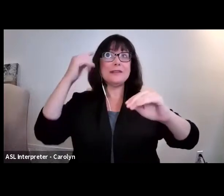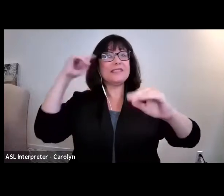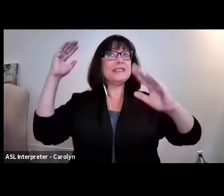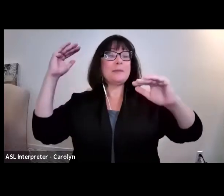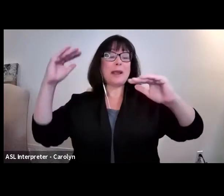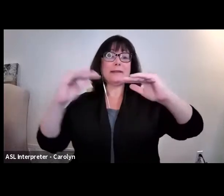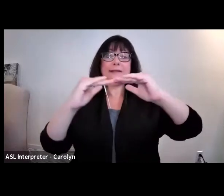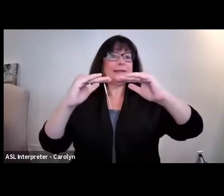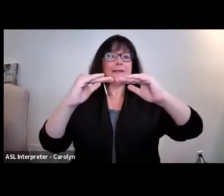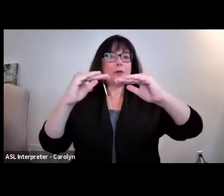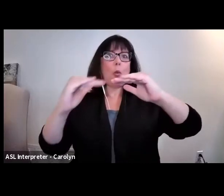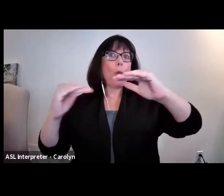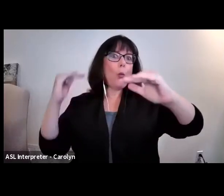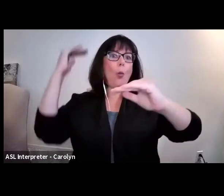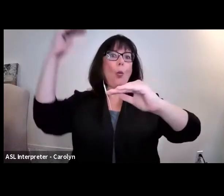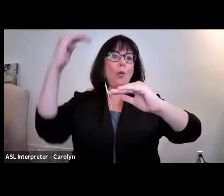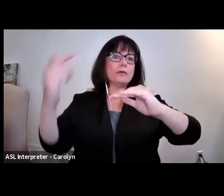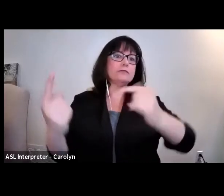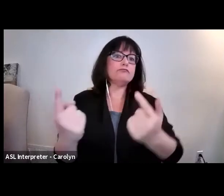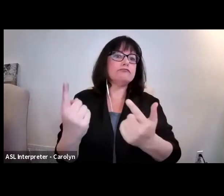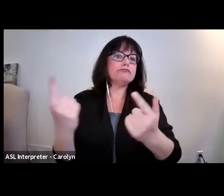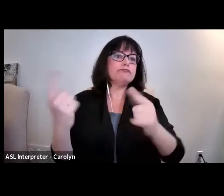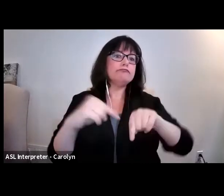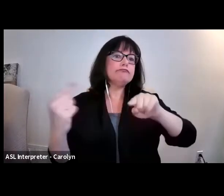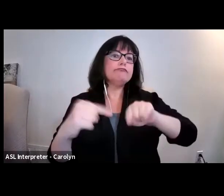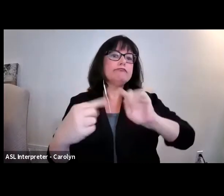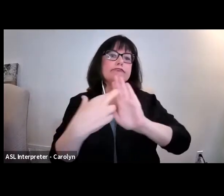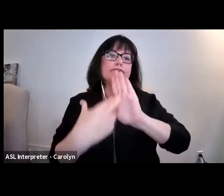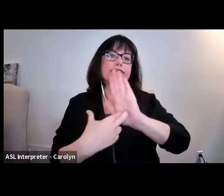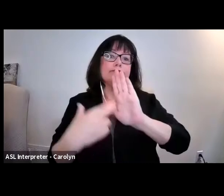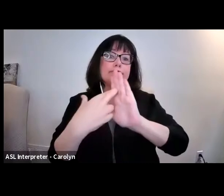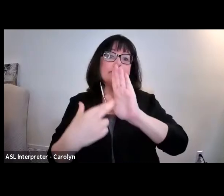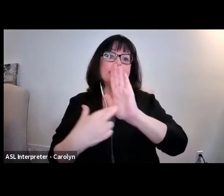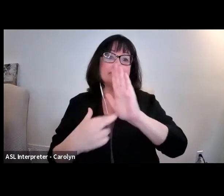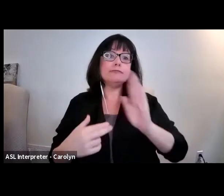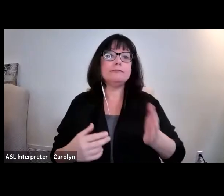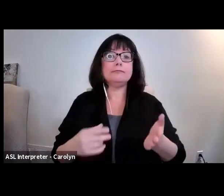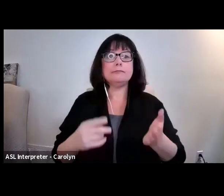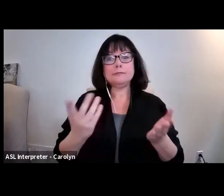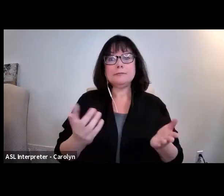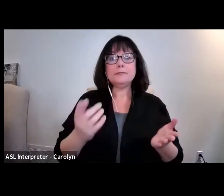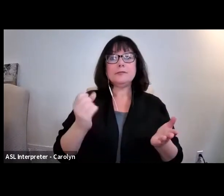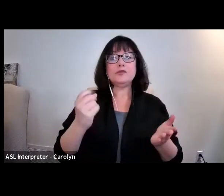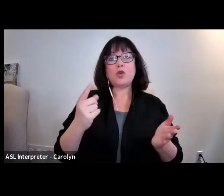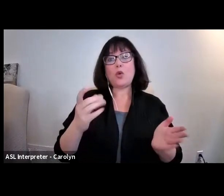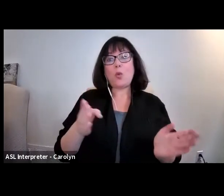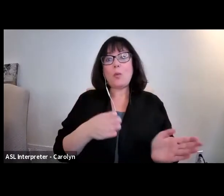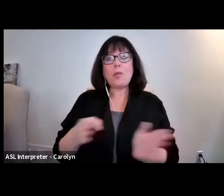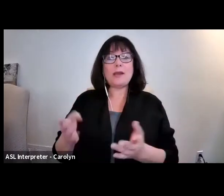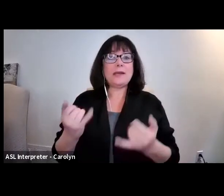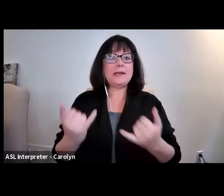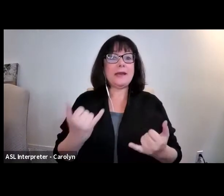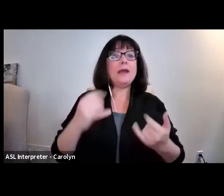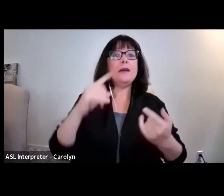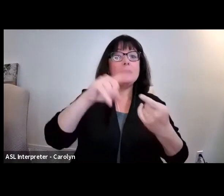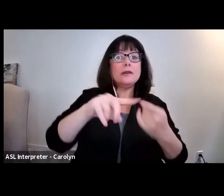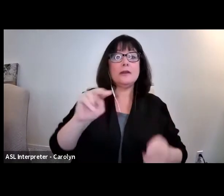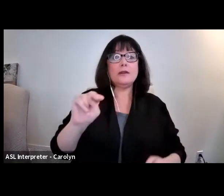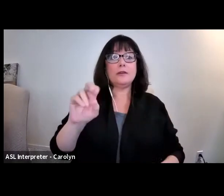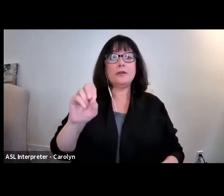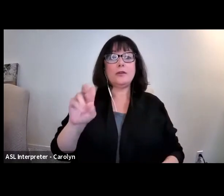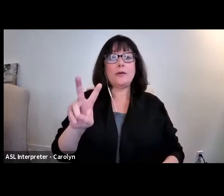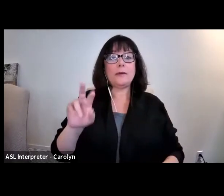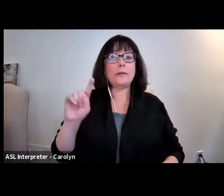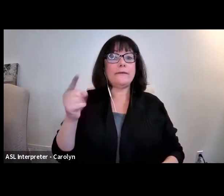have to track the potential for a greater melt, for example, between now and the November 1 count. But I want to